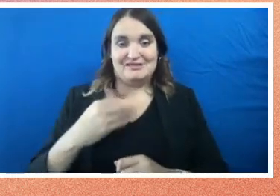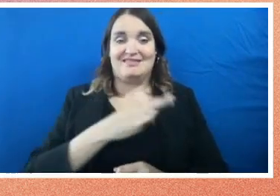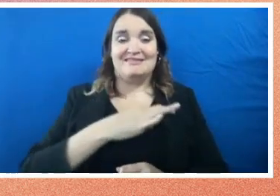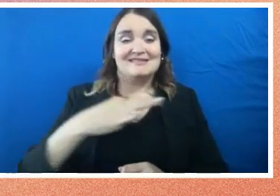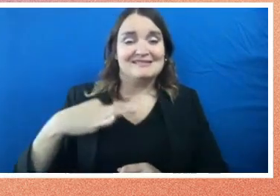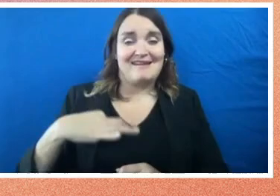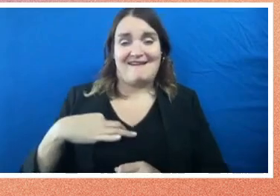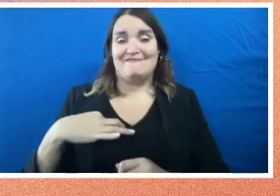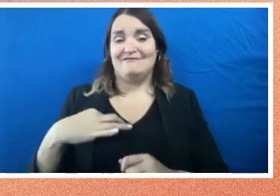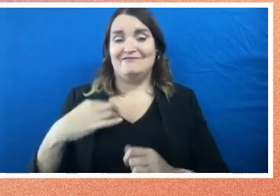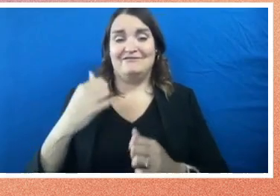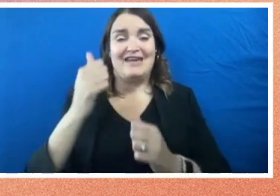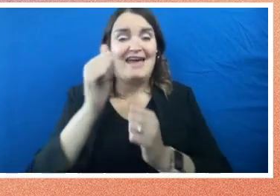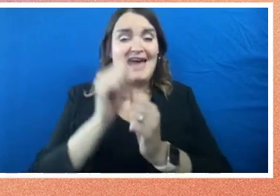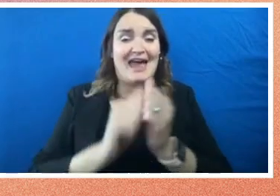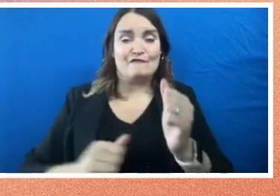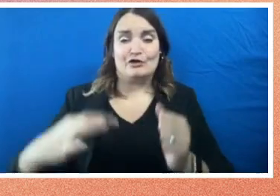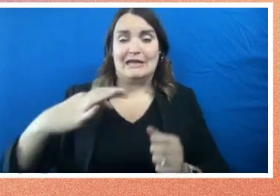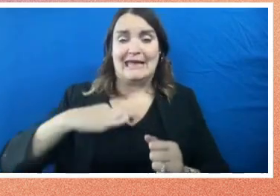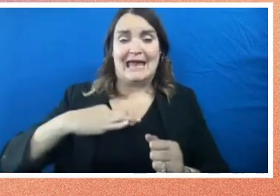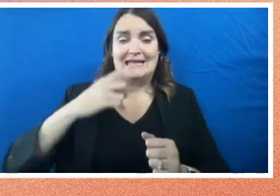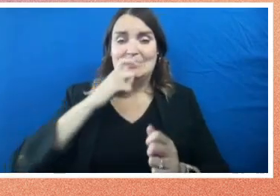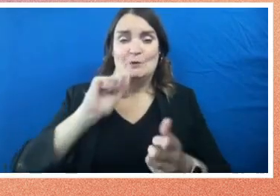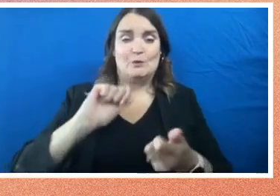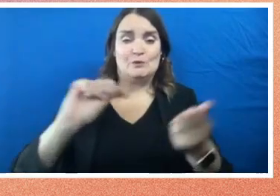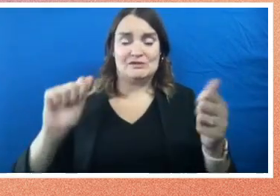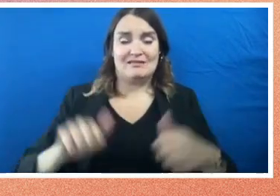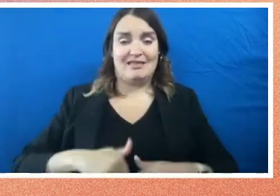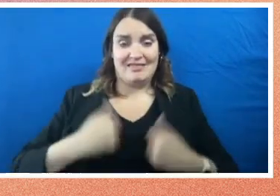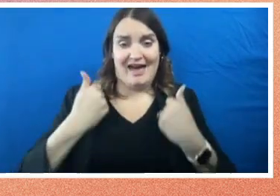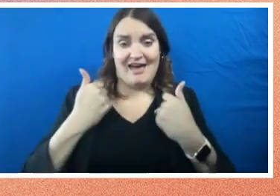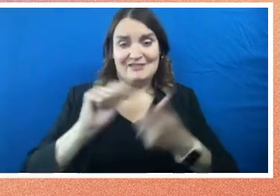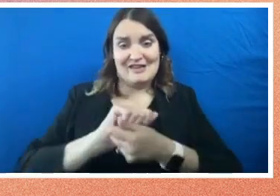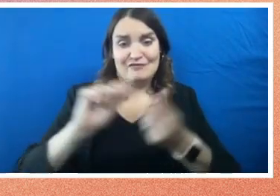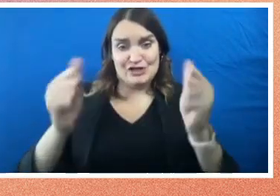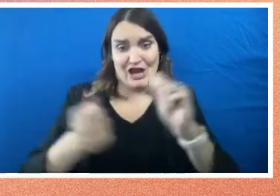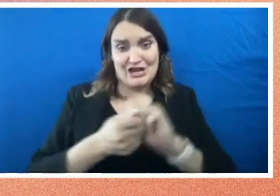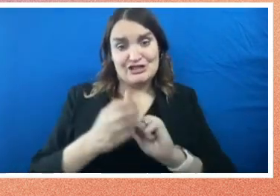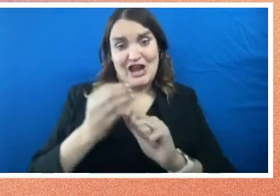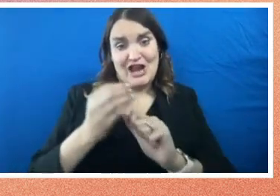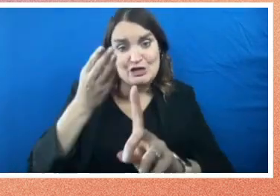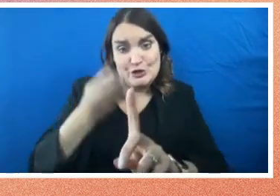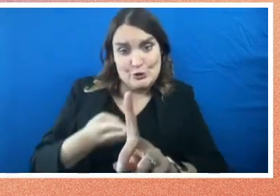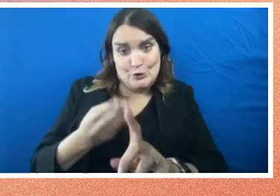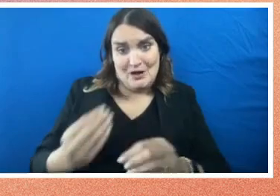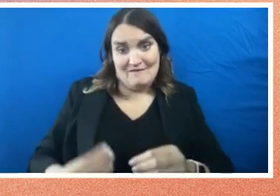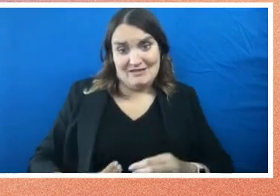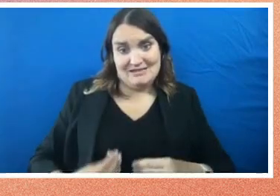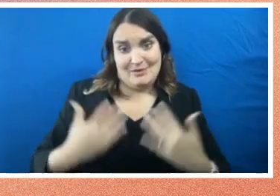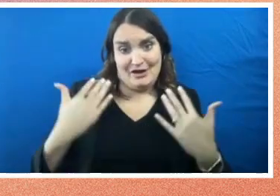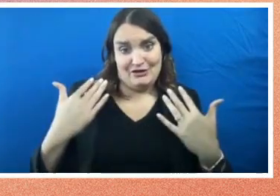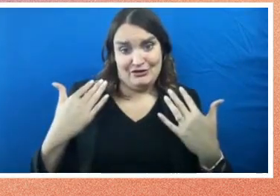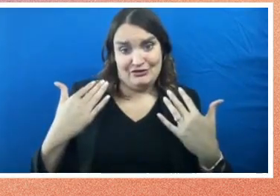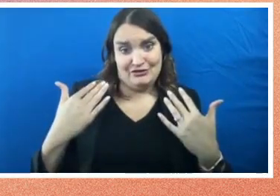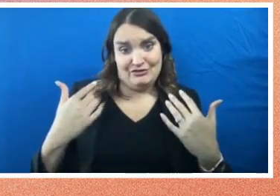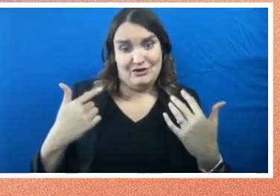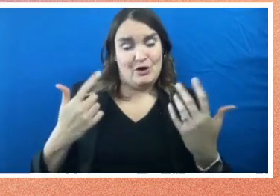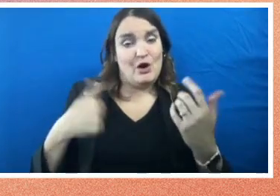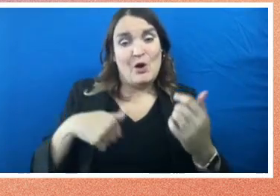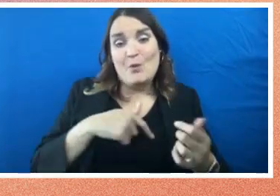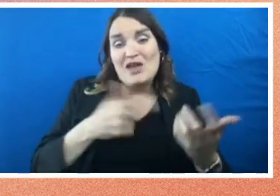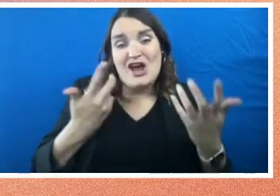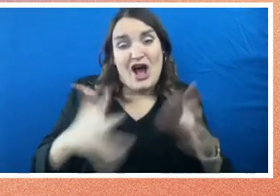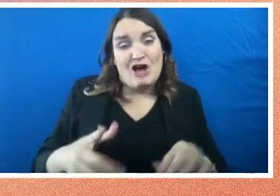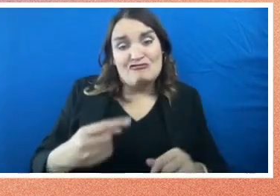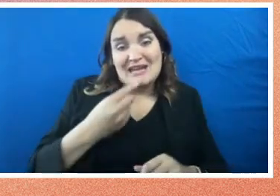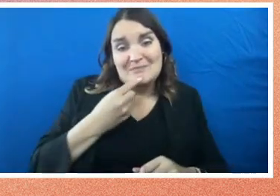every candidate whose lives we have impacted, and you in particular have inspired. We already miss you. And we're so